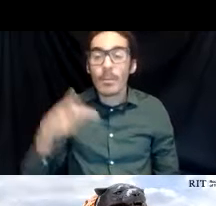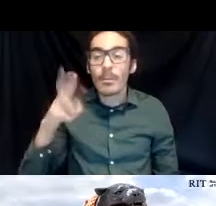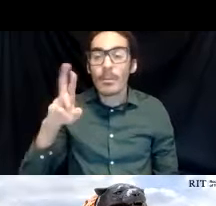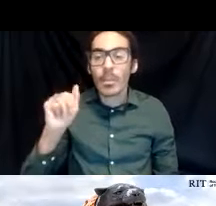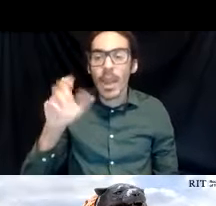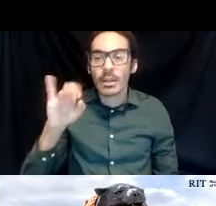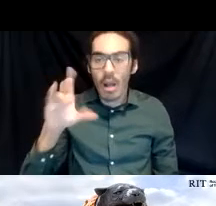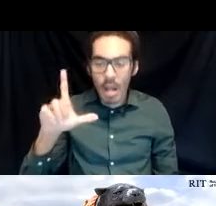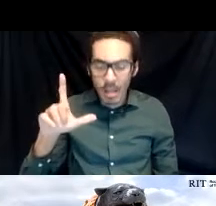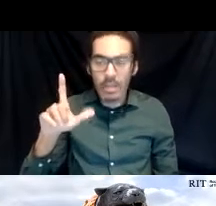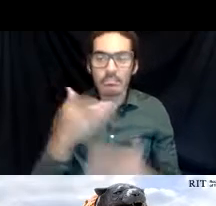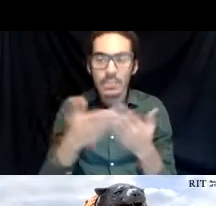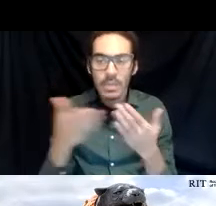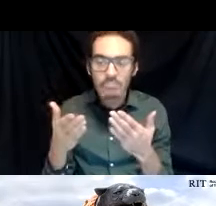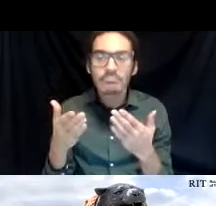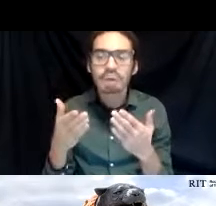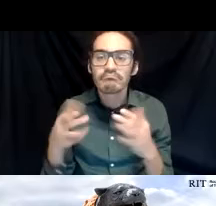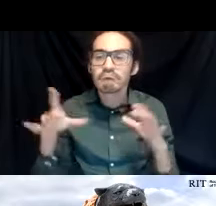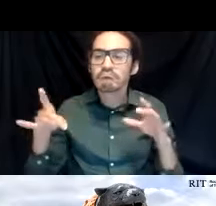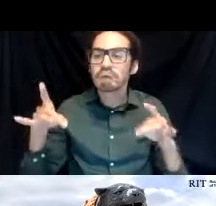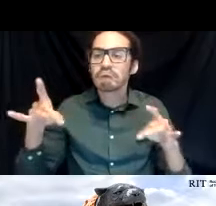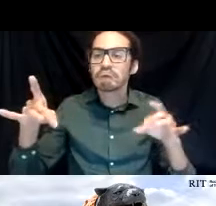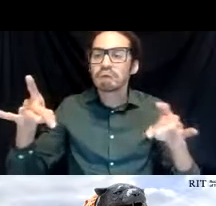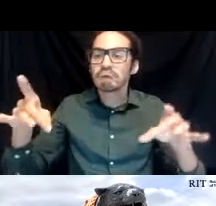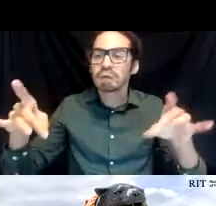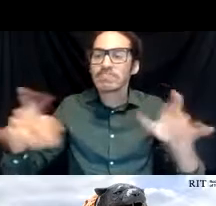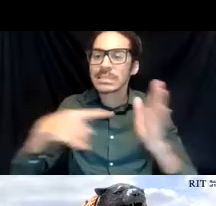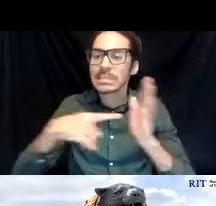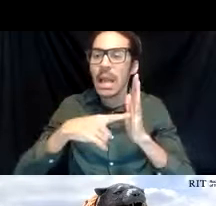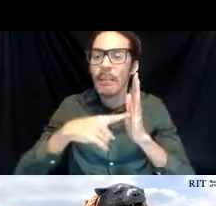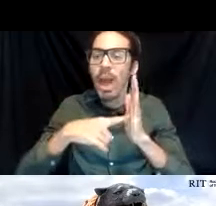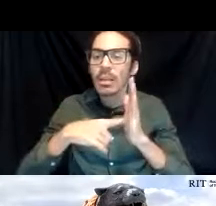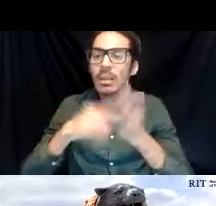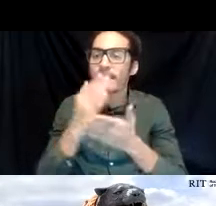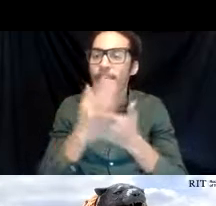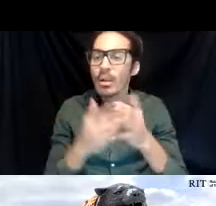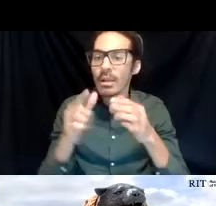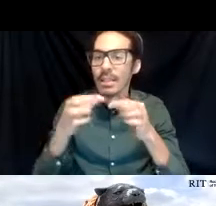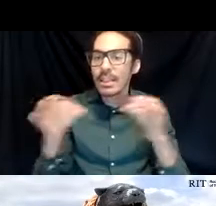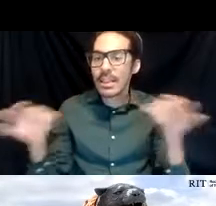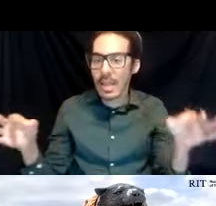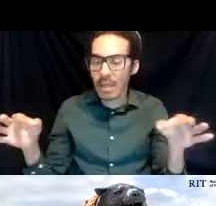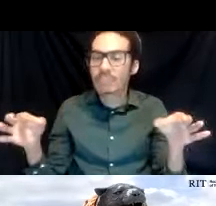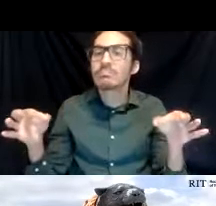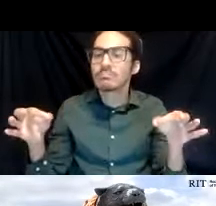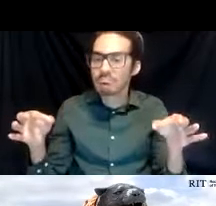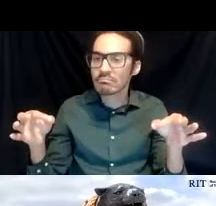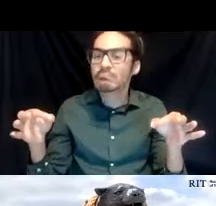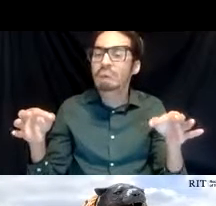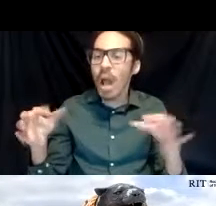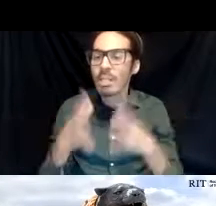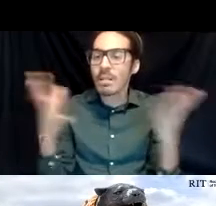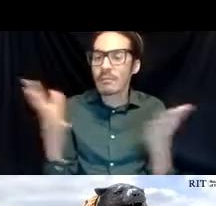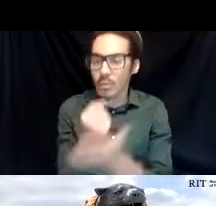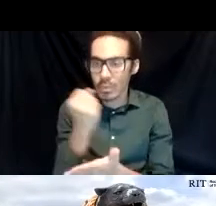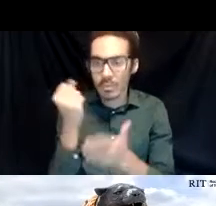is to try to pick up even little tiny symbolic bits of the language will open a big door for you. Even if